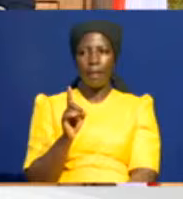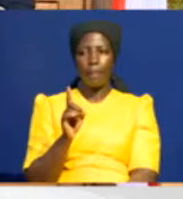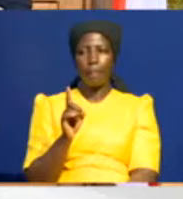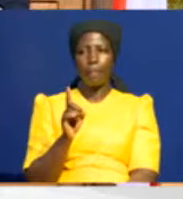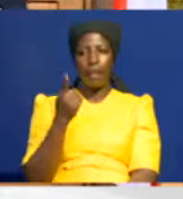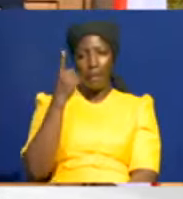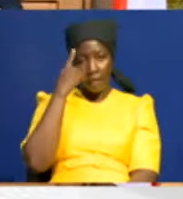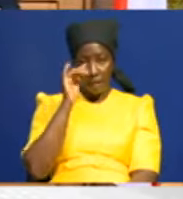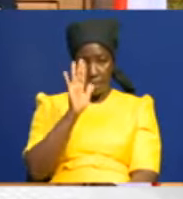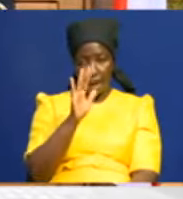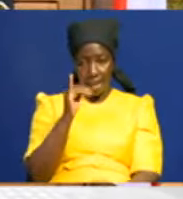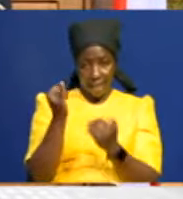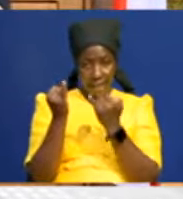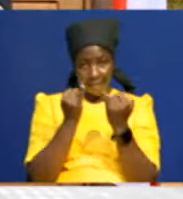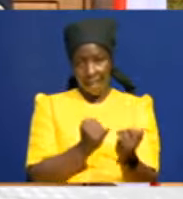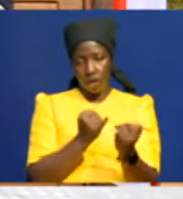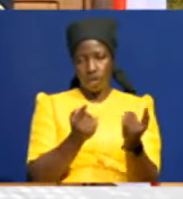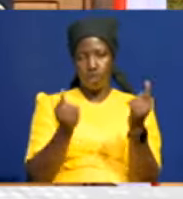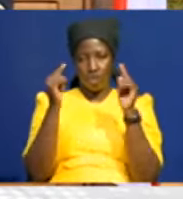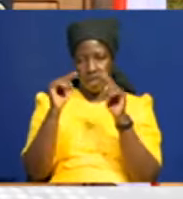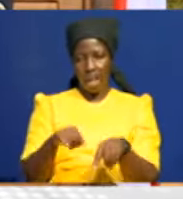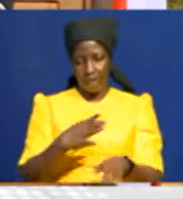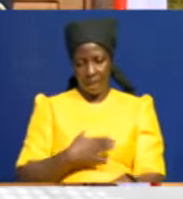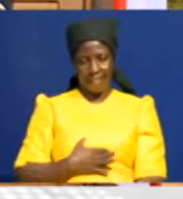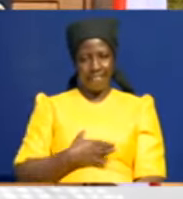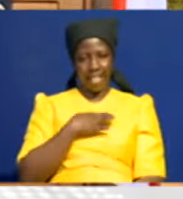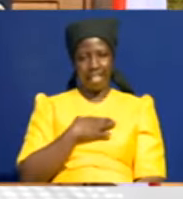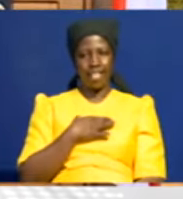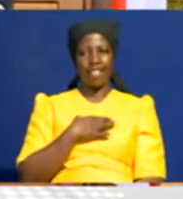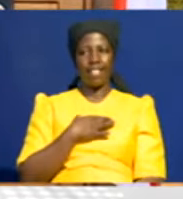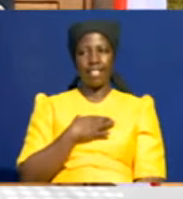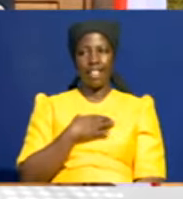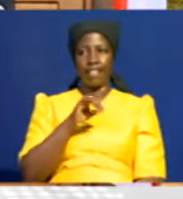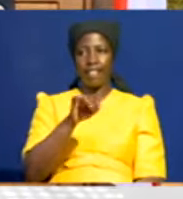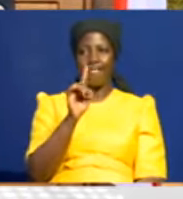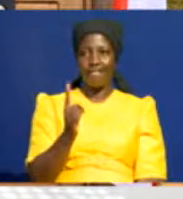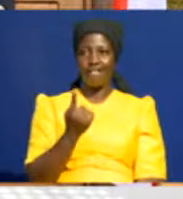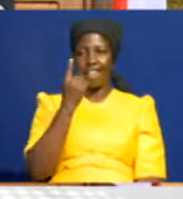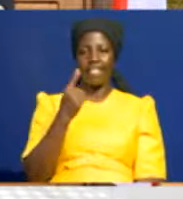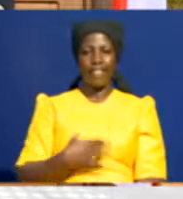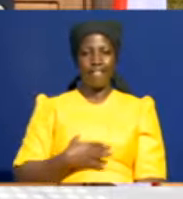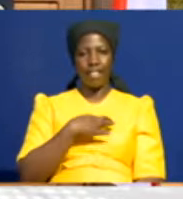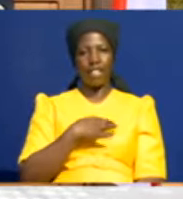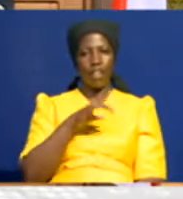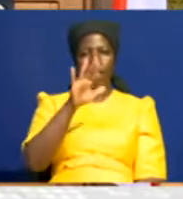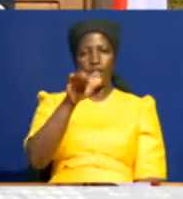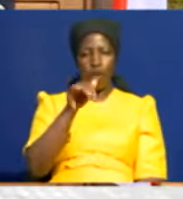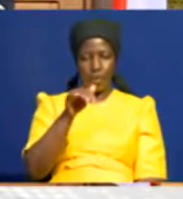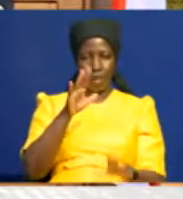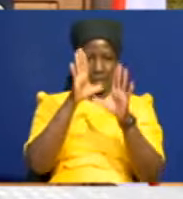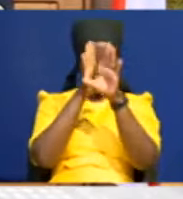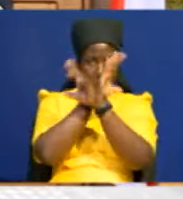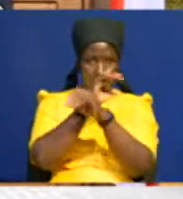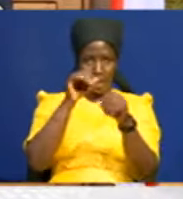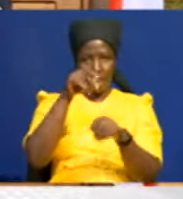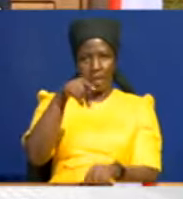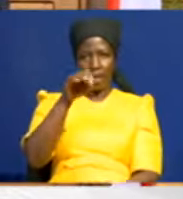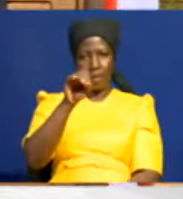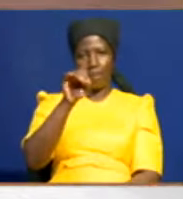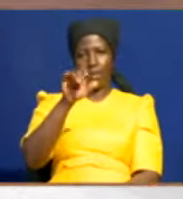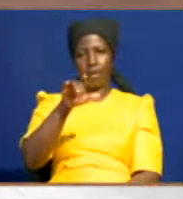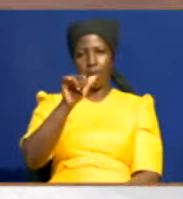for his invitation to pay this historic visit. This is the first visit by the President of Poland to Kenya